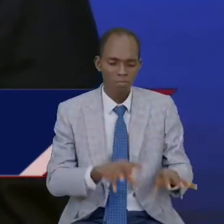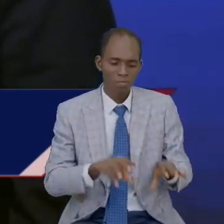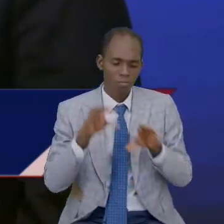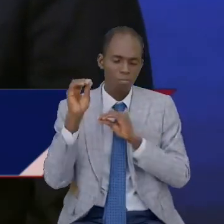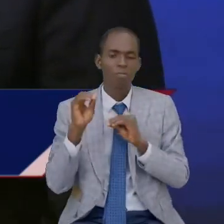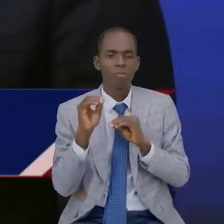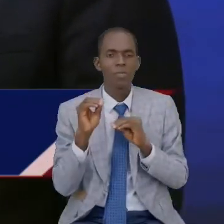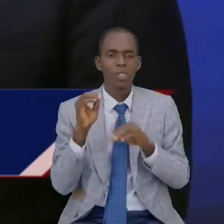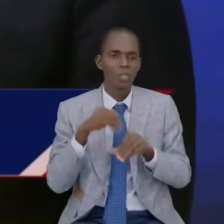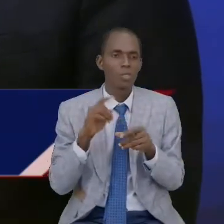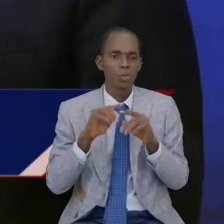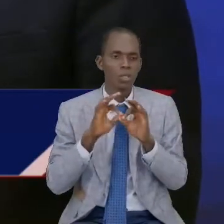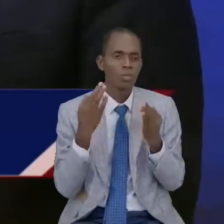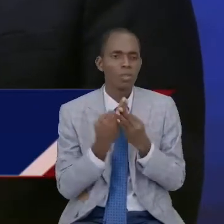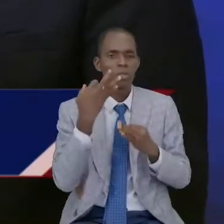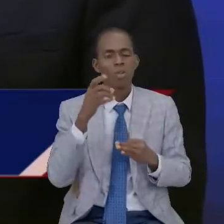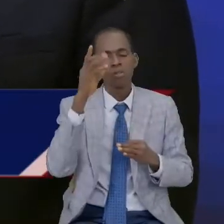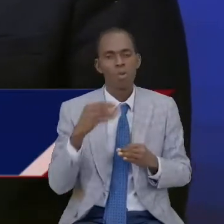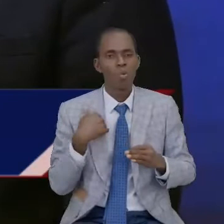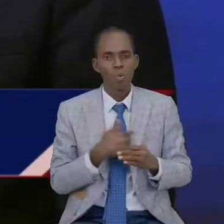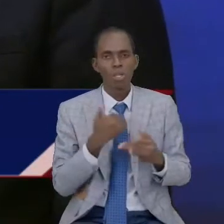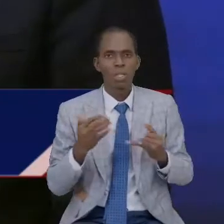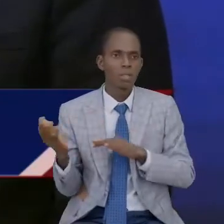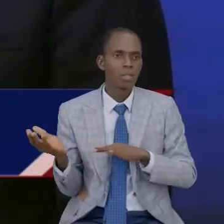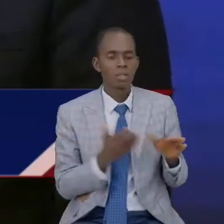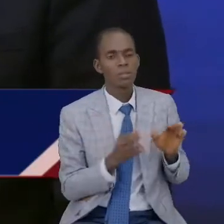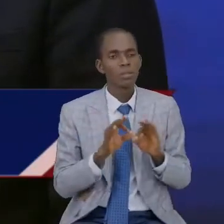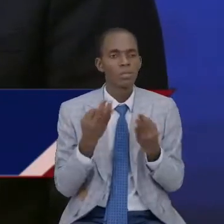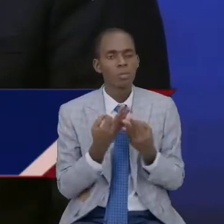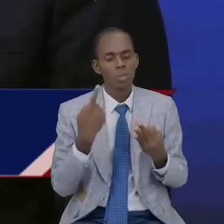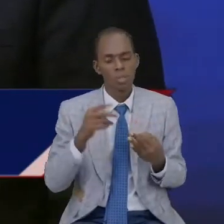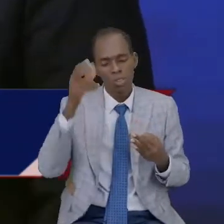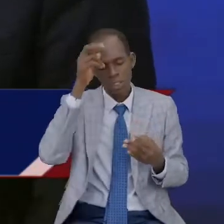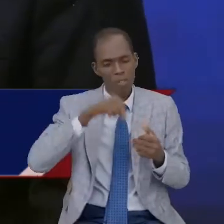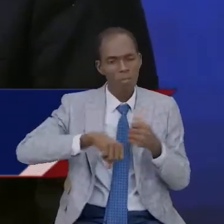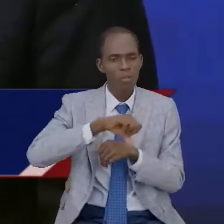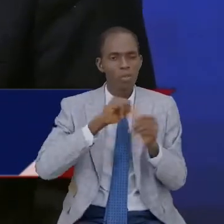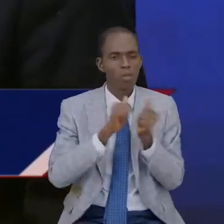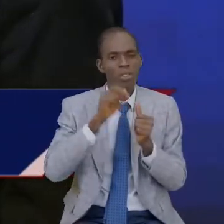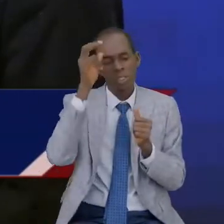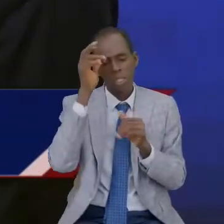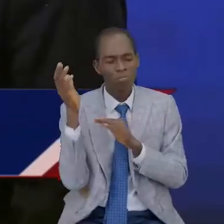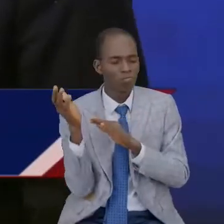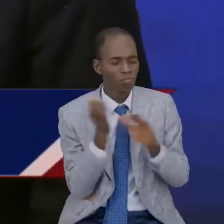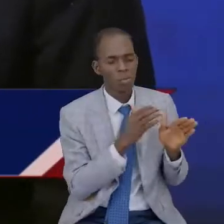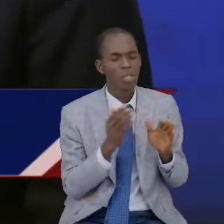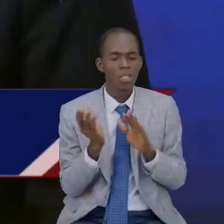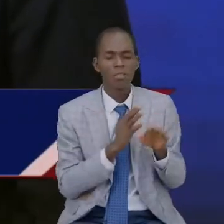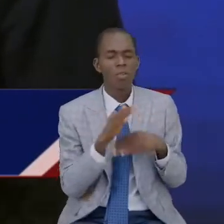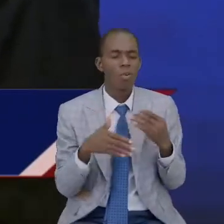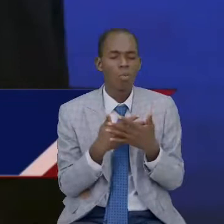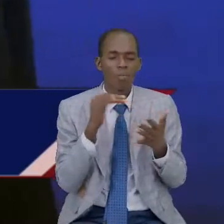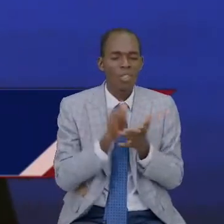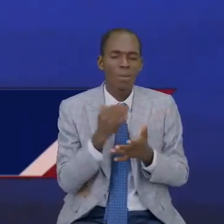God. We left the family of Satan, the fellowship of Satan. We leave all